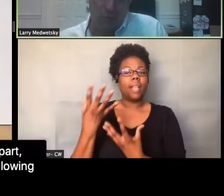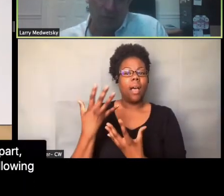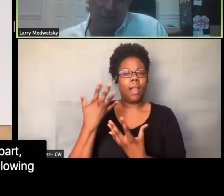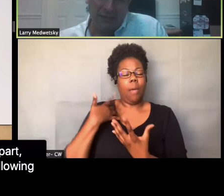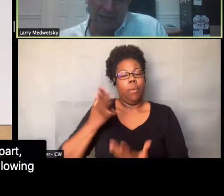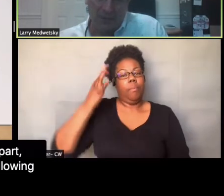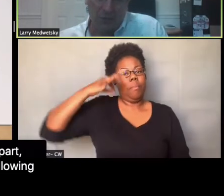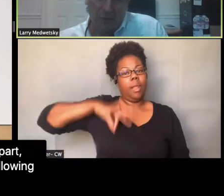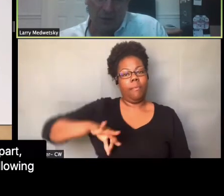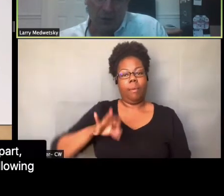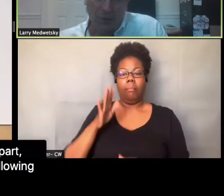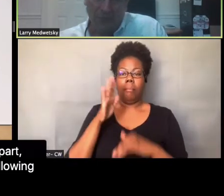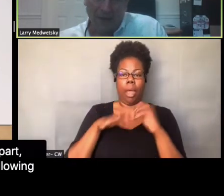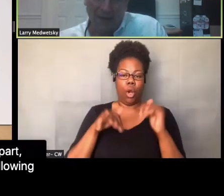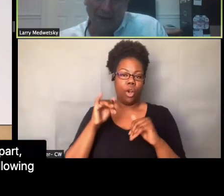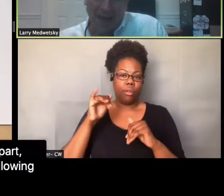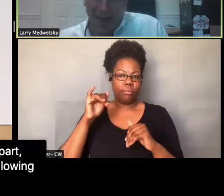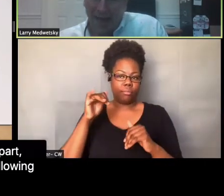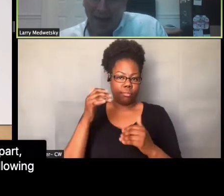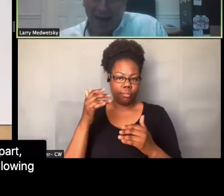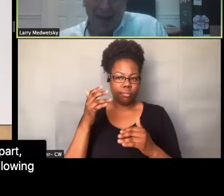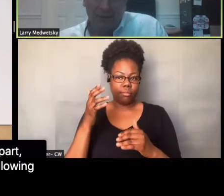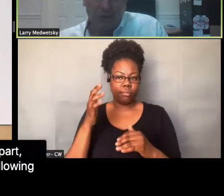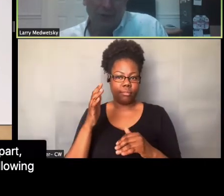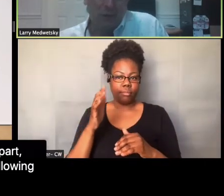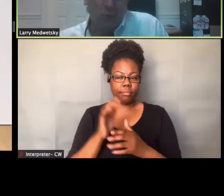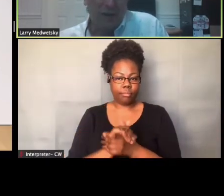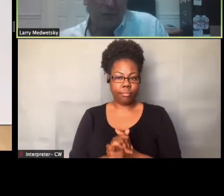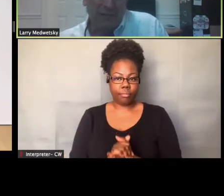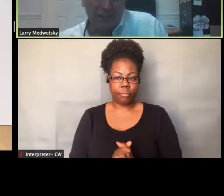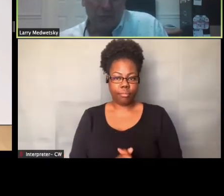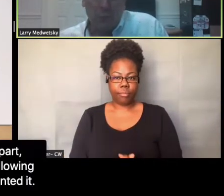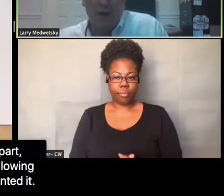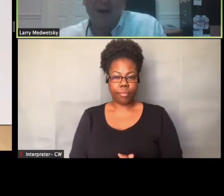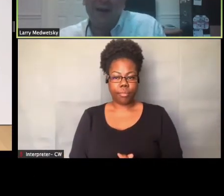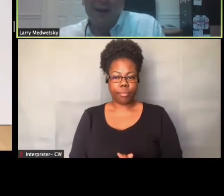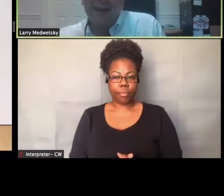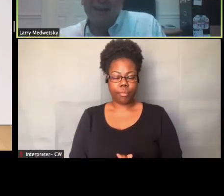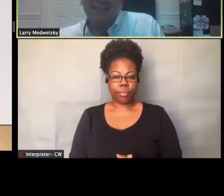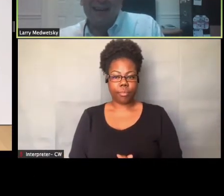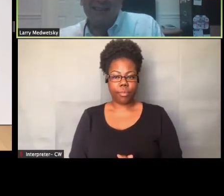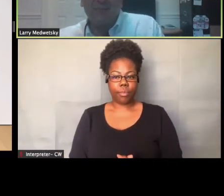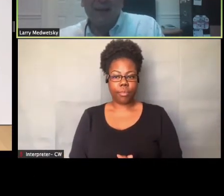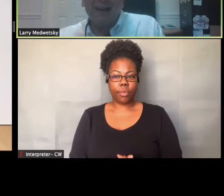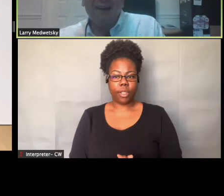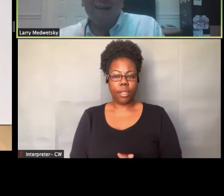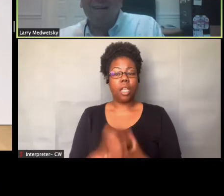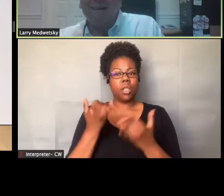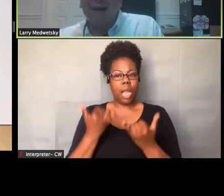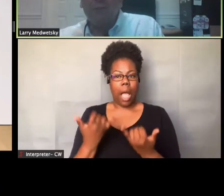both worlds here to occur. And one of the reasons why is that